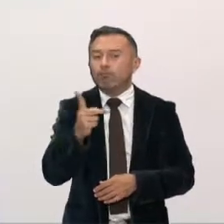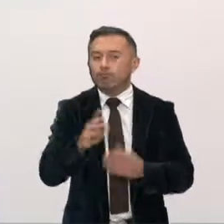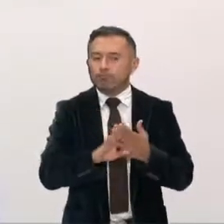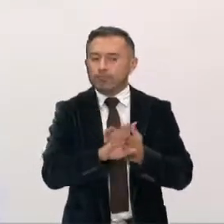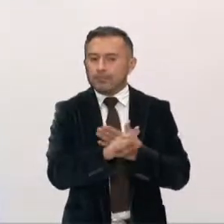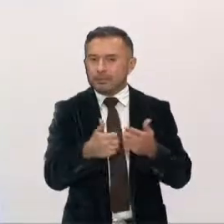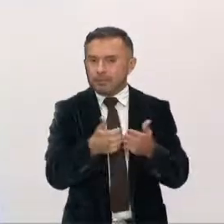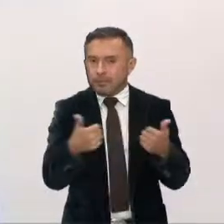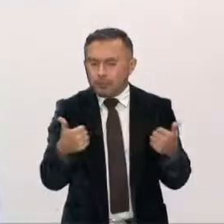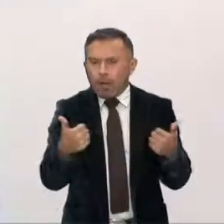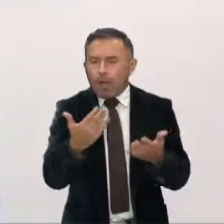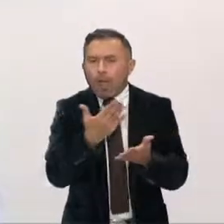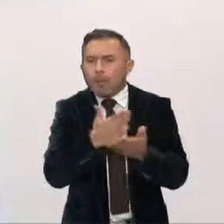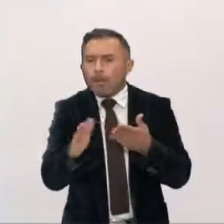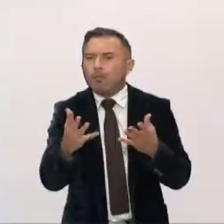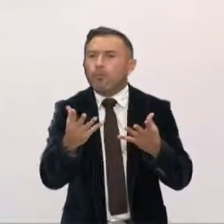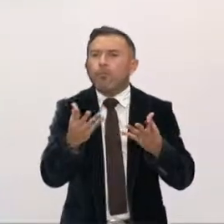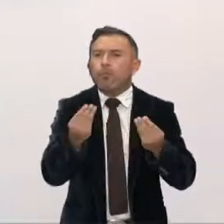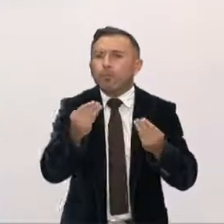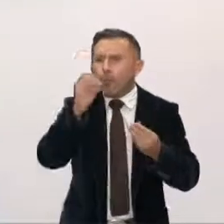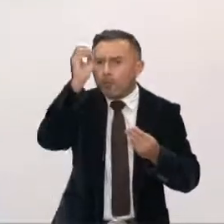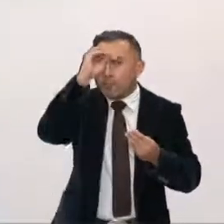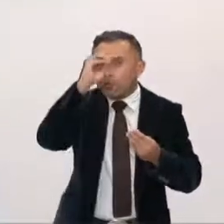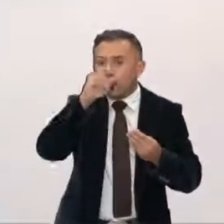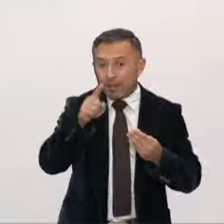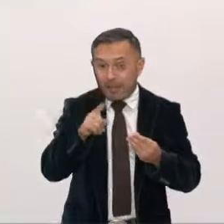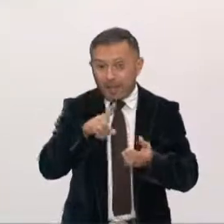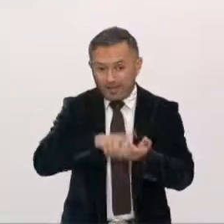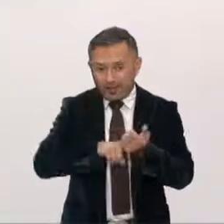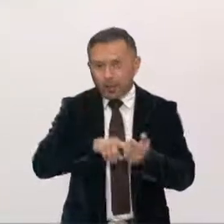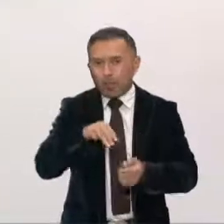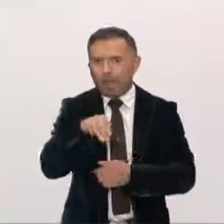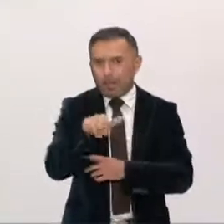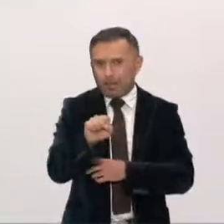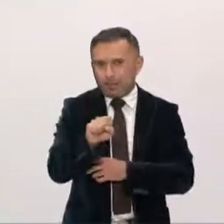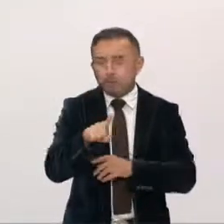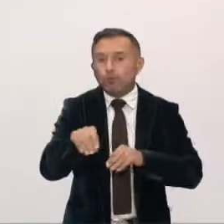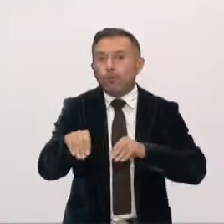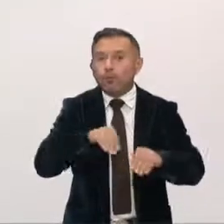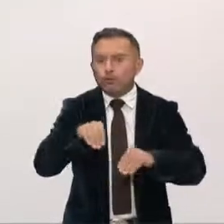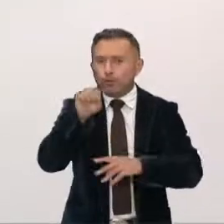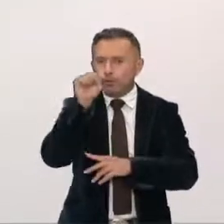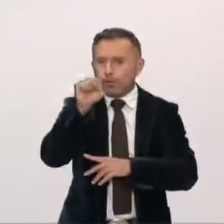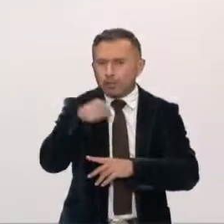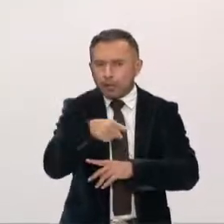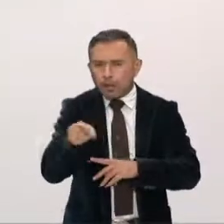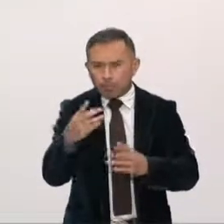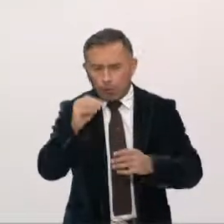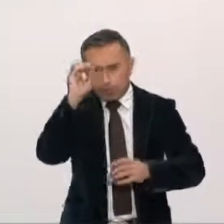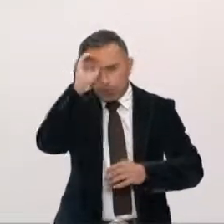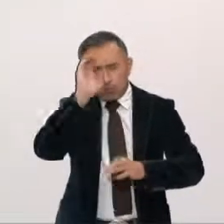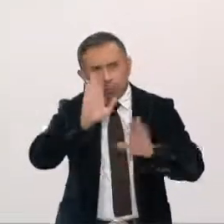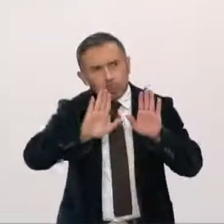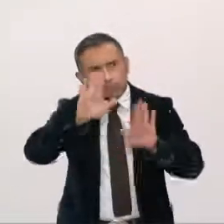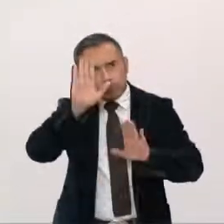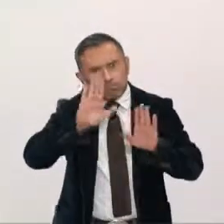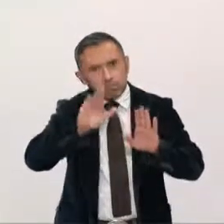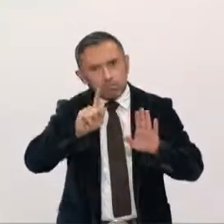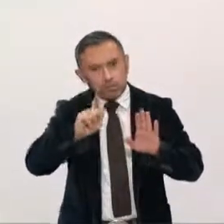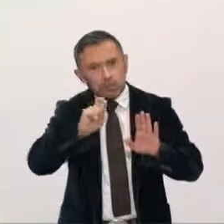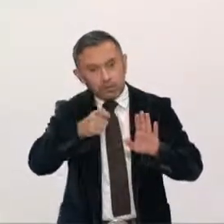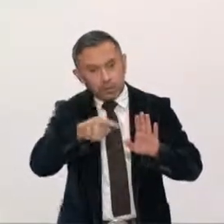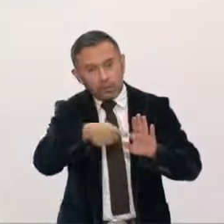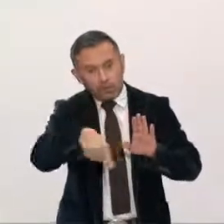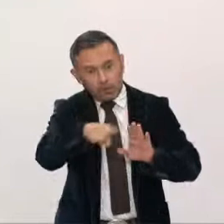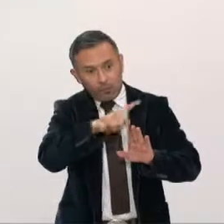this distancing is the set of voices that have emerged towards socialism,